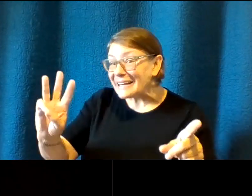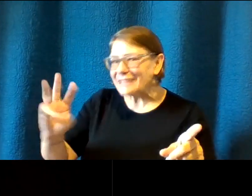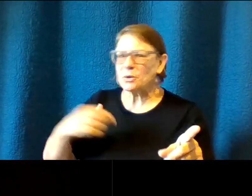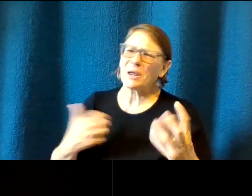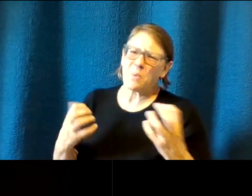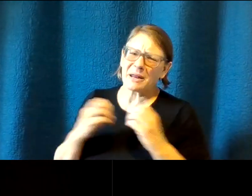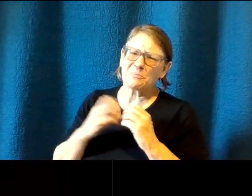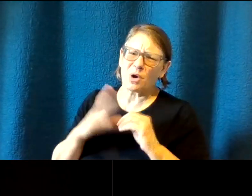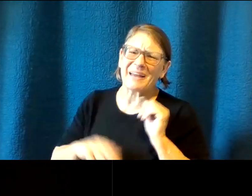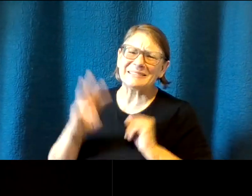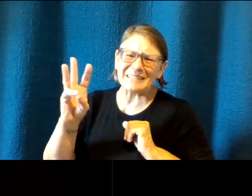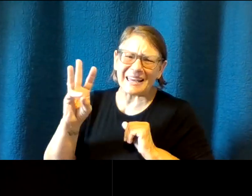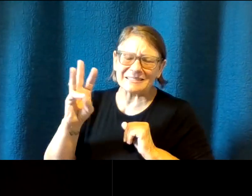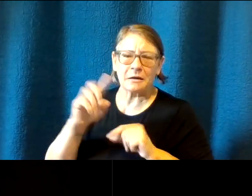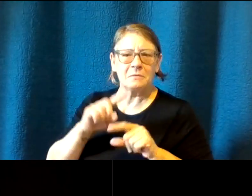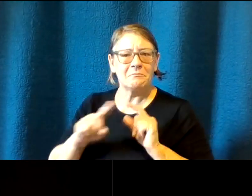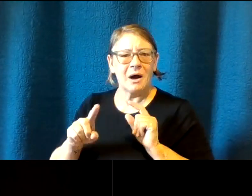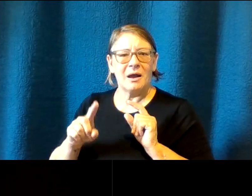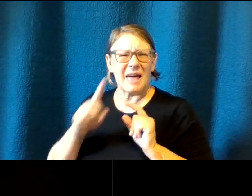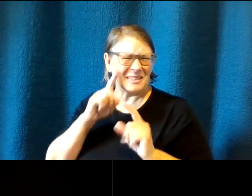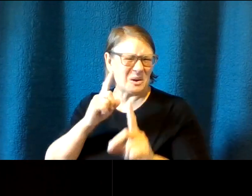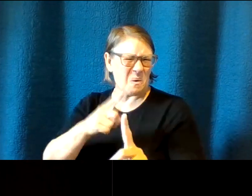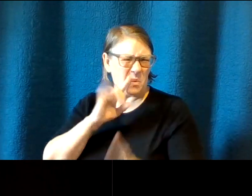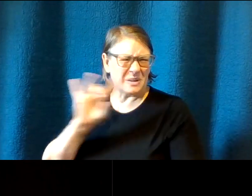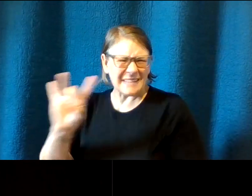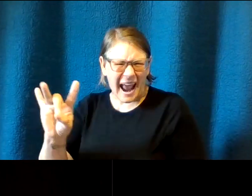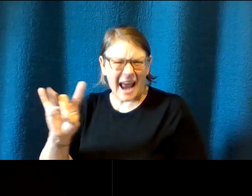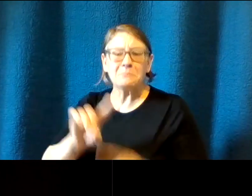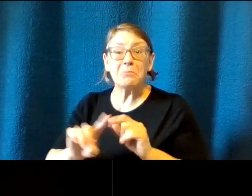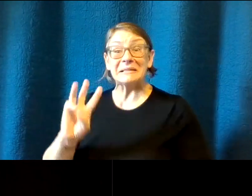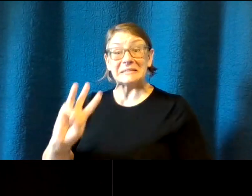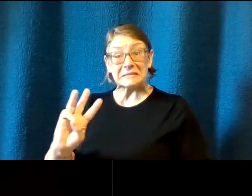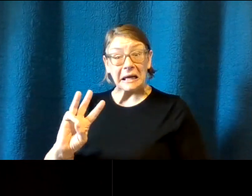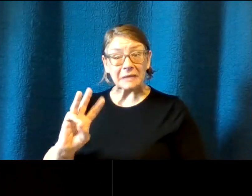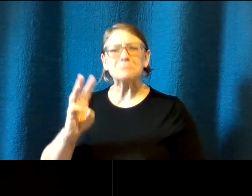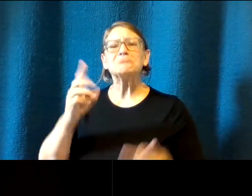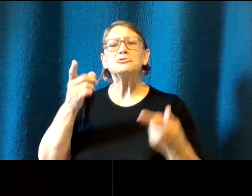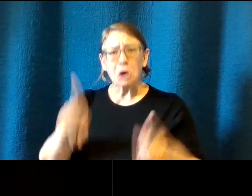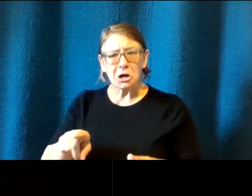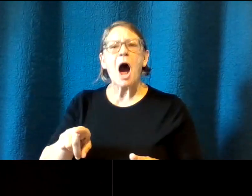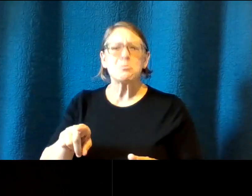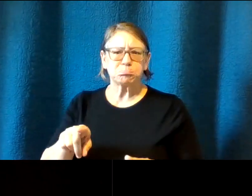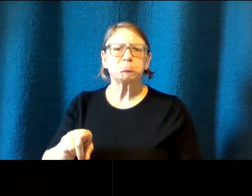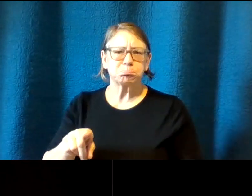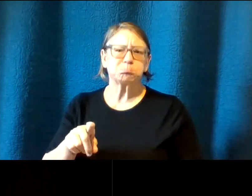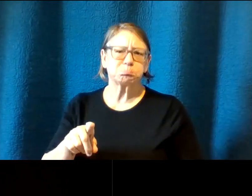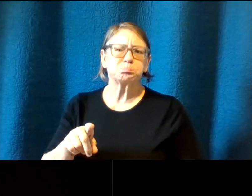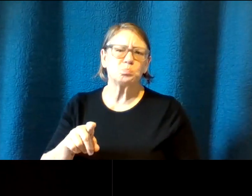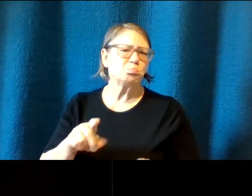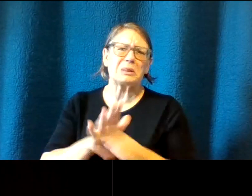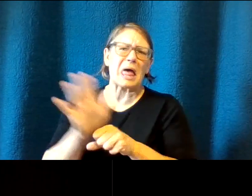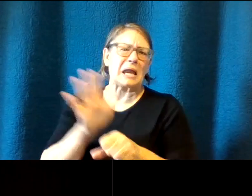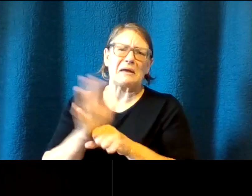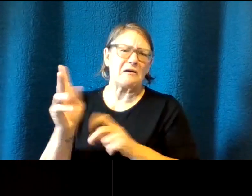more than 6. I think we were aiming for 8, and I think 6 actually was just about as many as we could handle, where